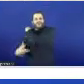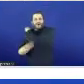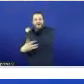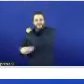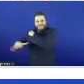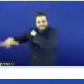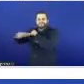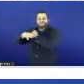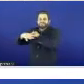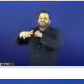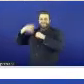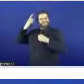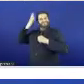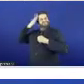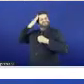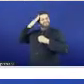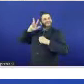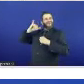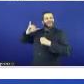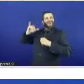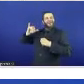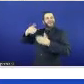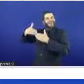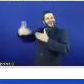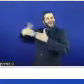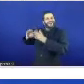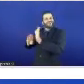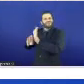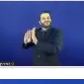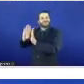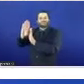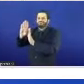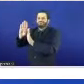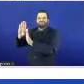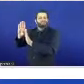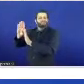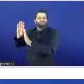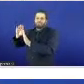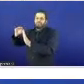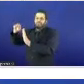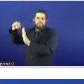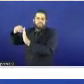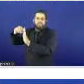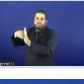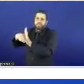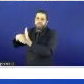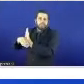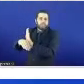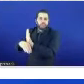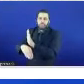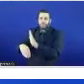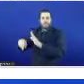the board, we do see the pandemic reversing these gains. However, I would argue that this moment